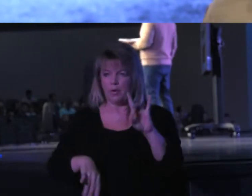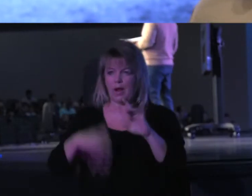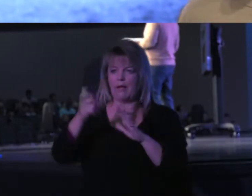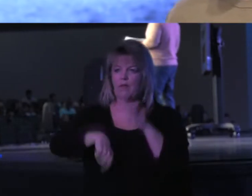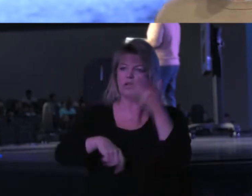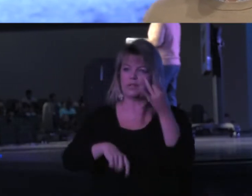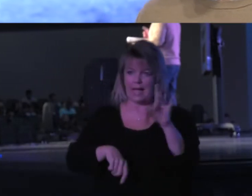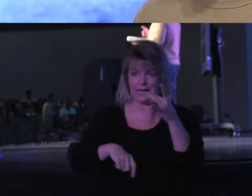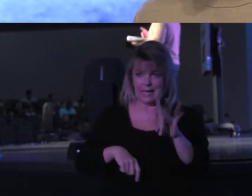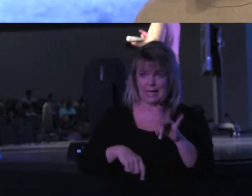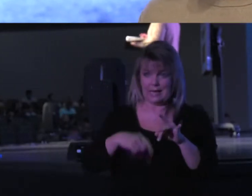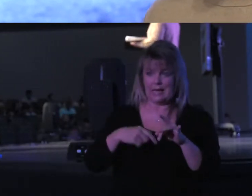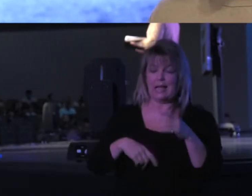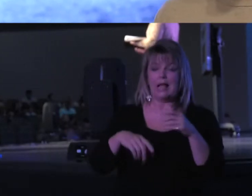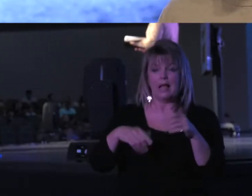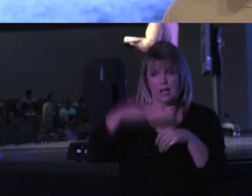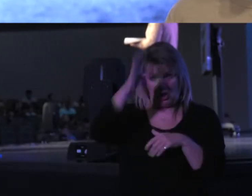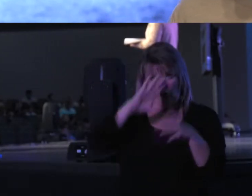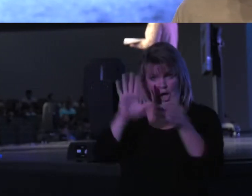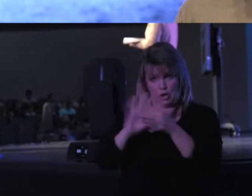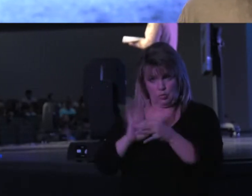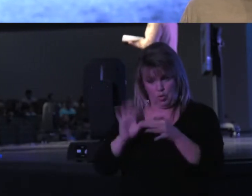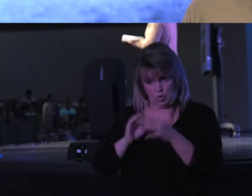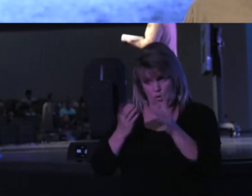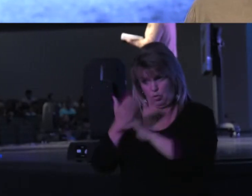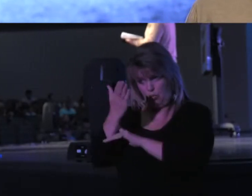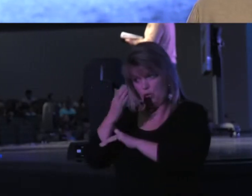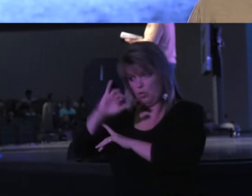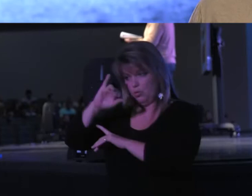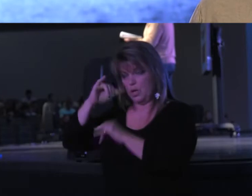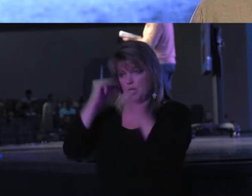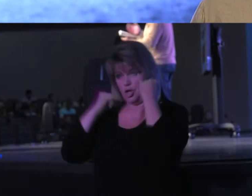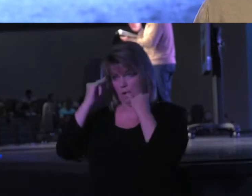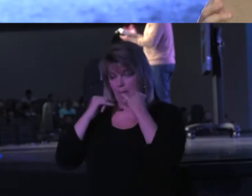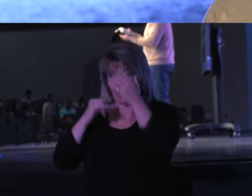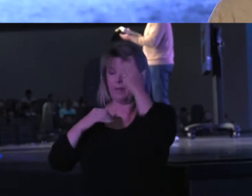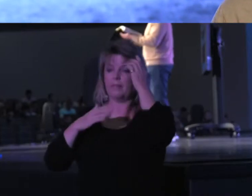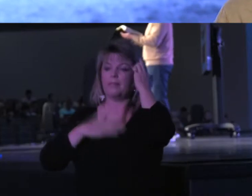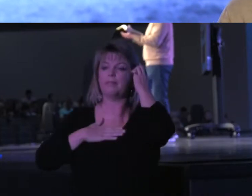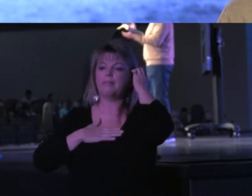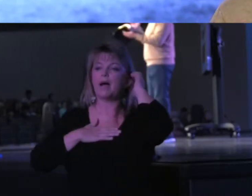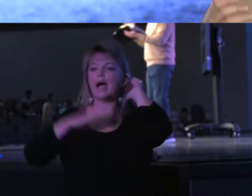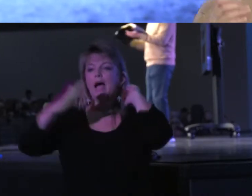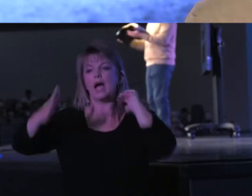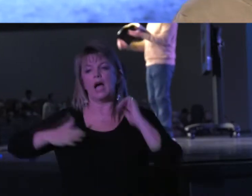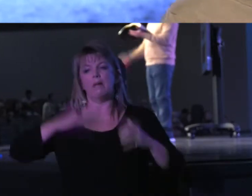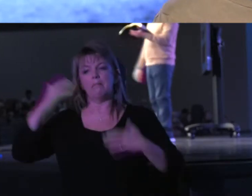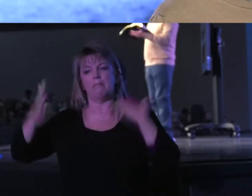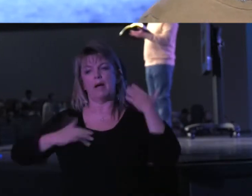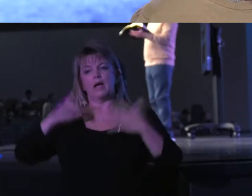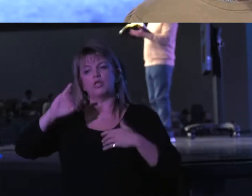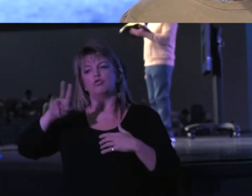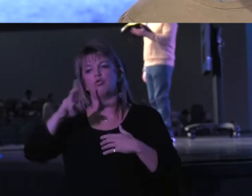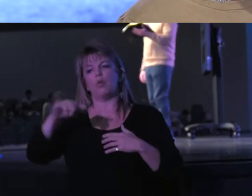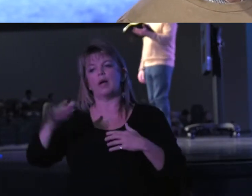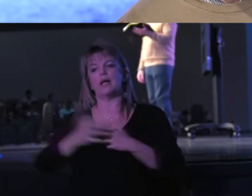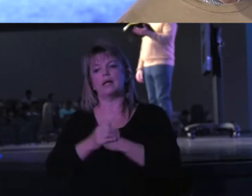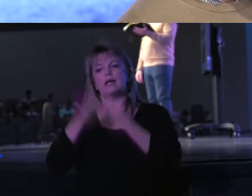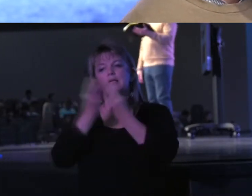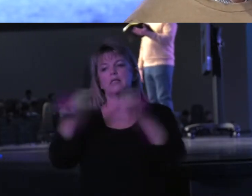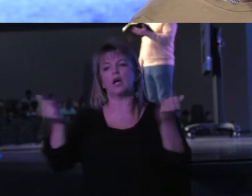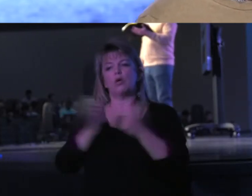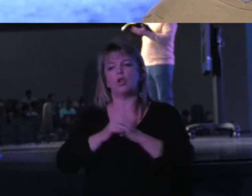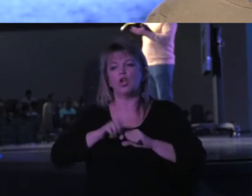18. These are the words of God through Jeremiah. My joy is gone.